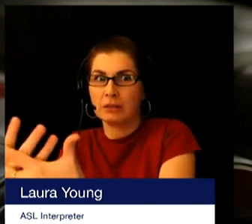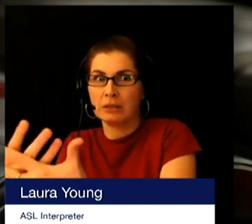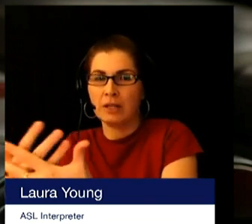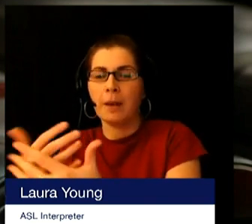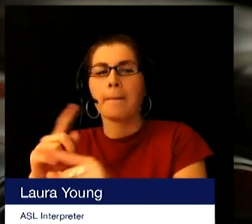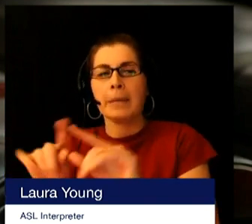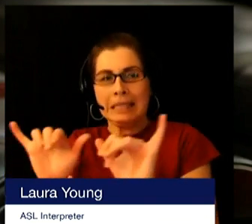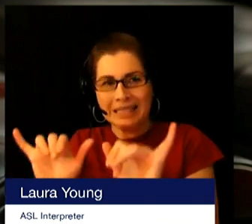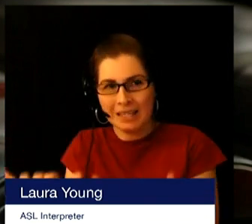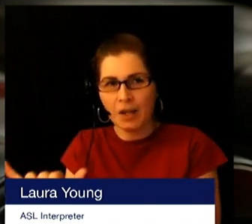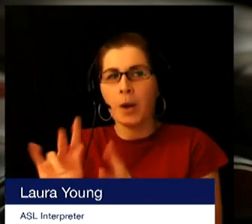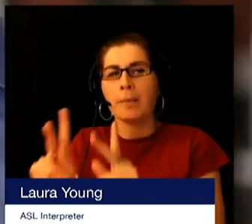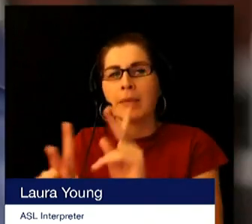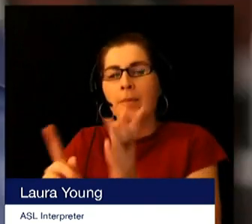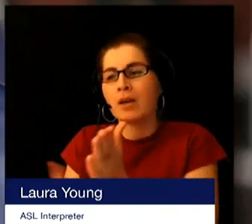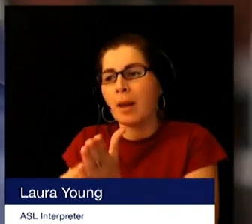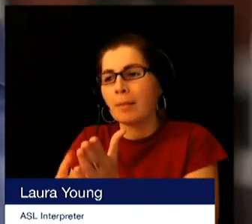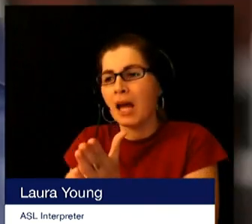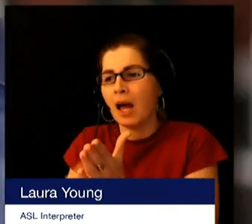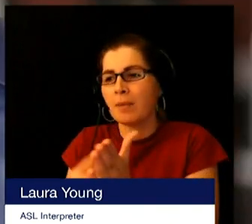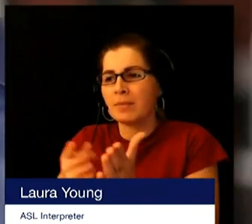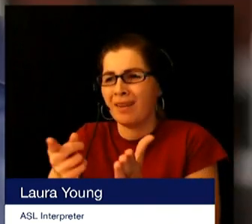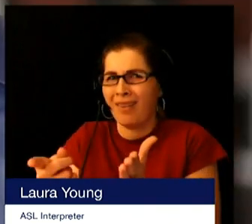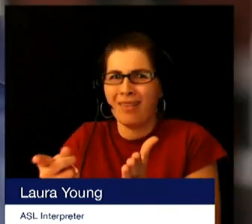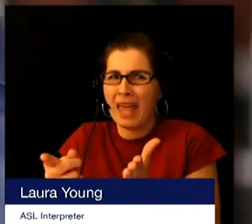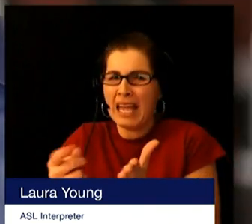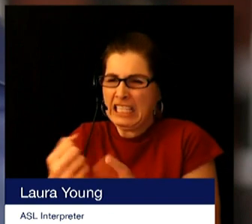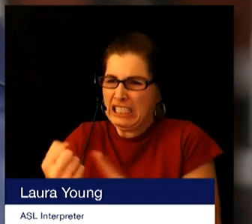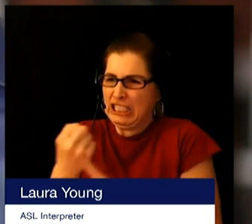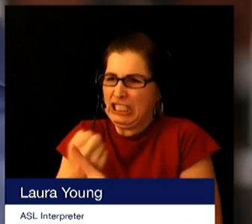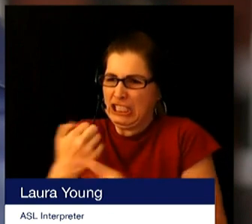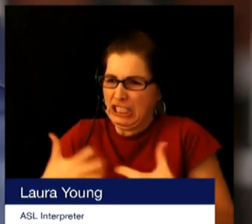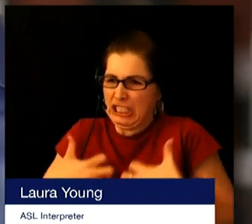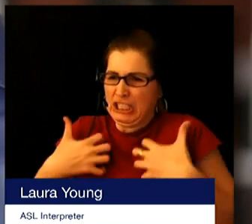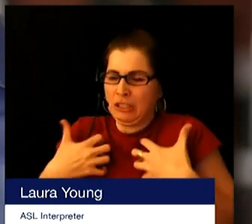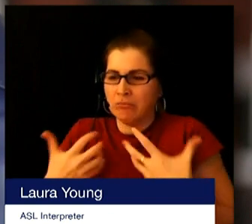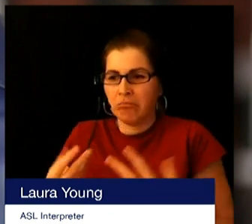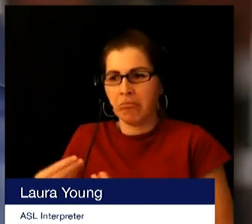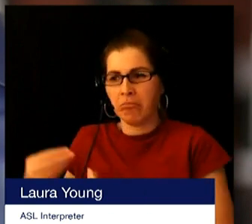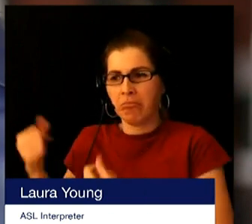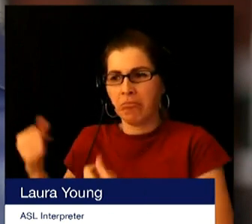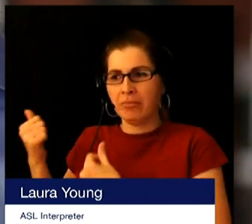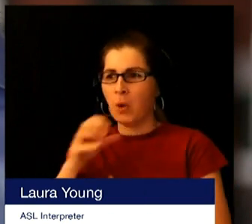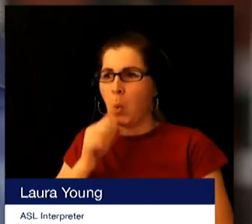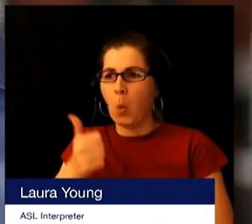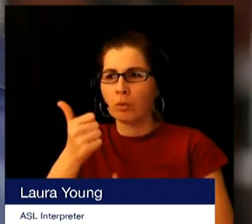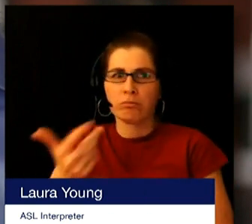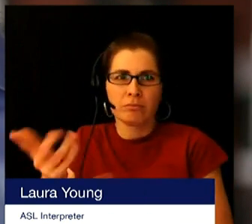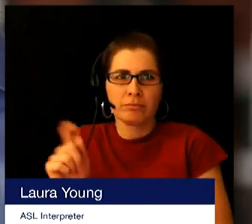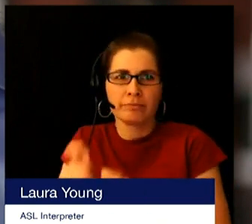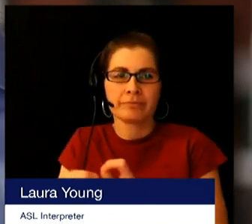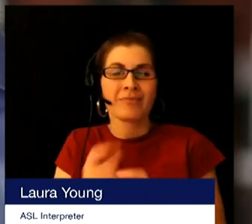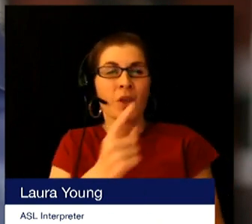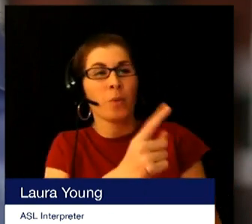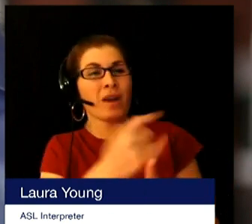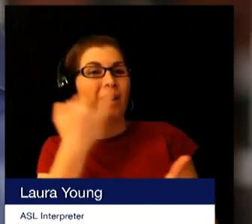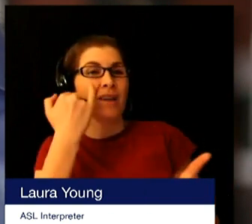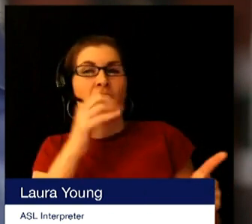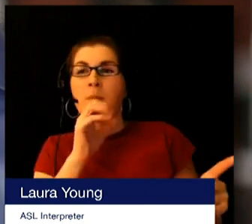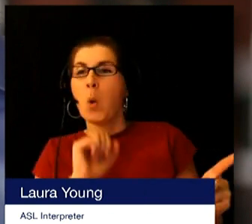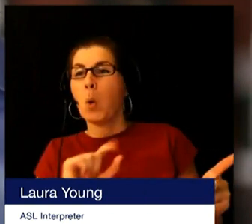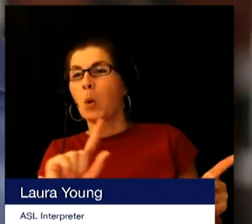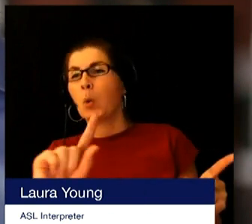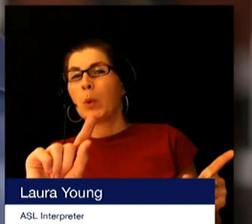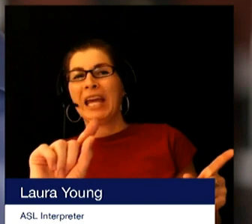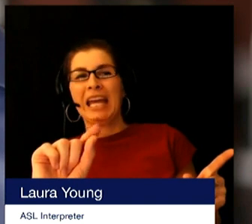out of even violent crime. So you could commit a crime when you're 20 and then be in prison for that same crime at the